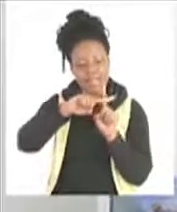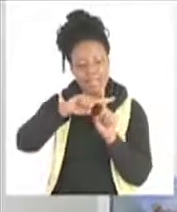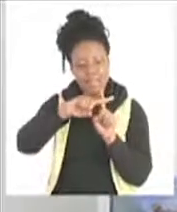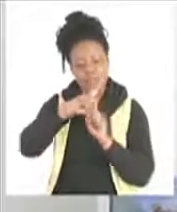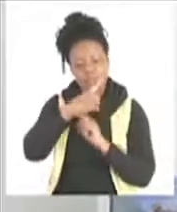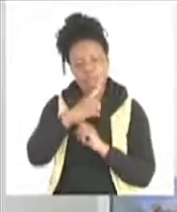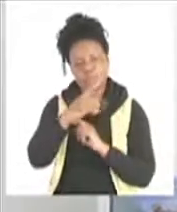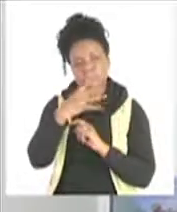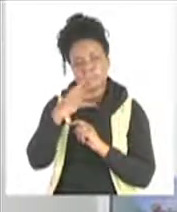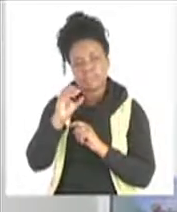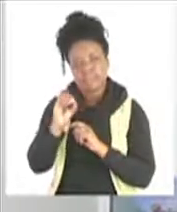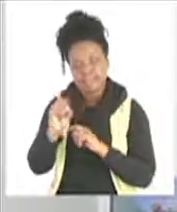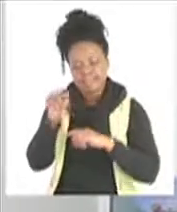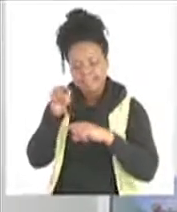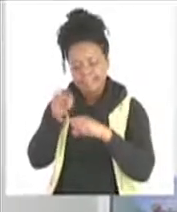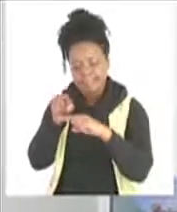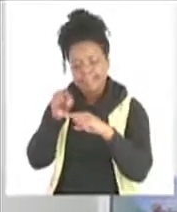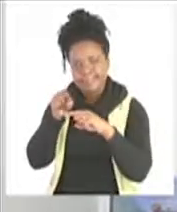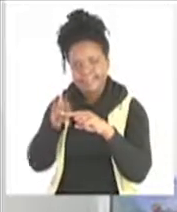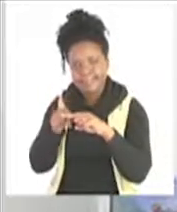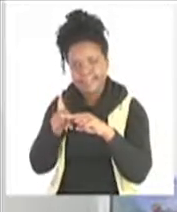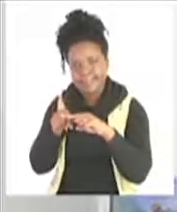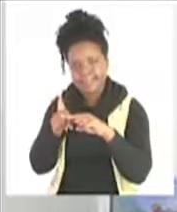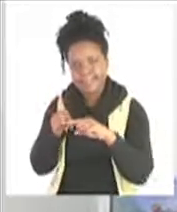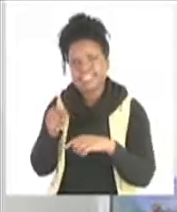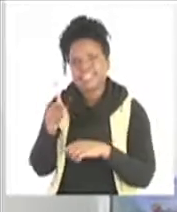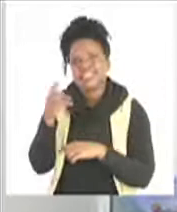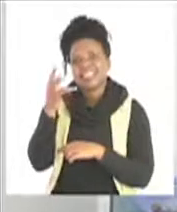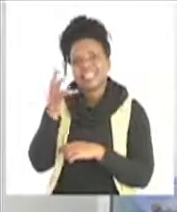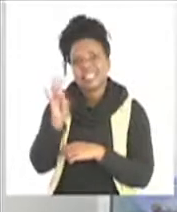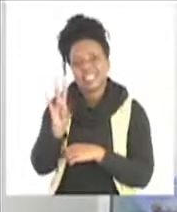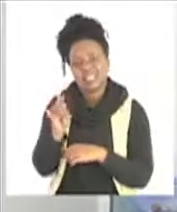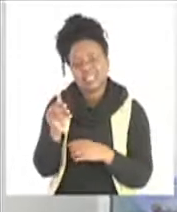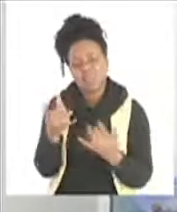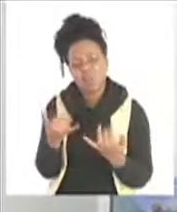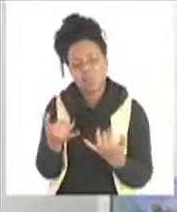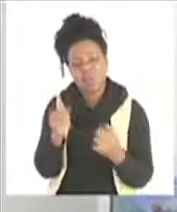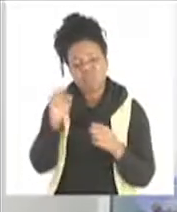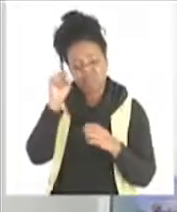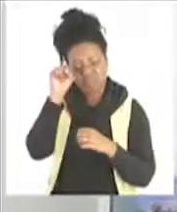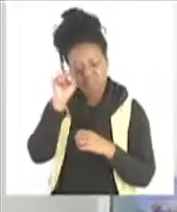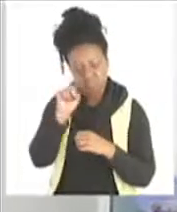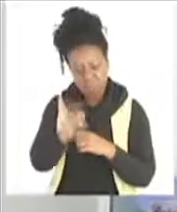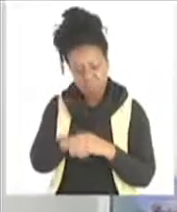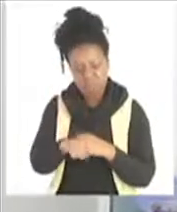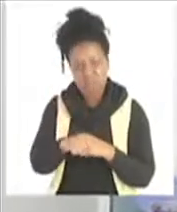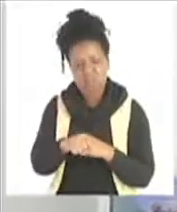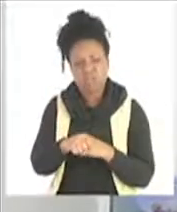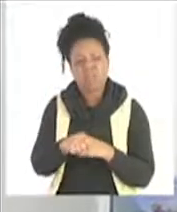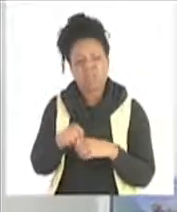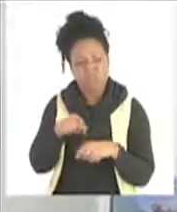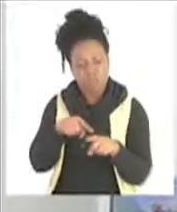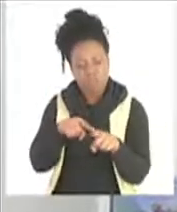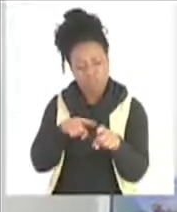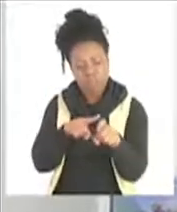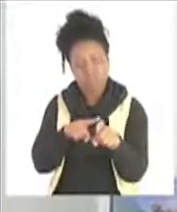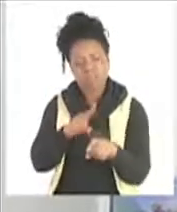140 divided by 7. Now we need to apply